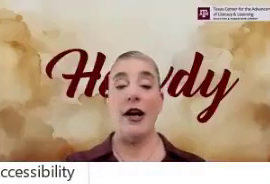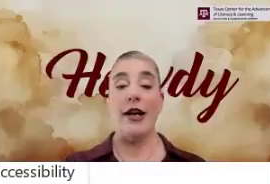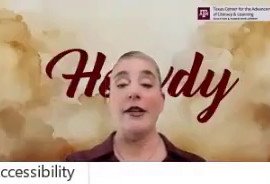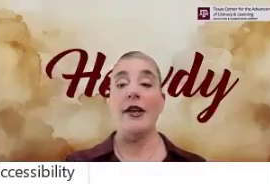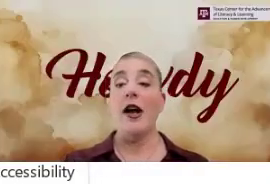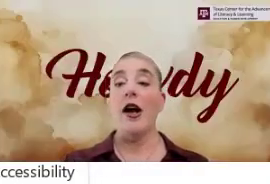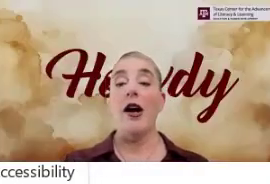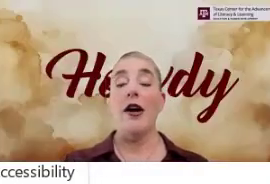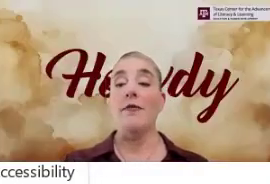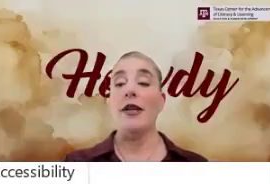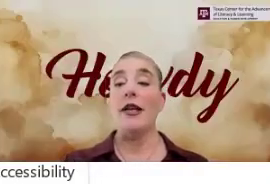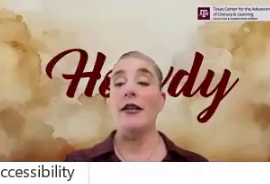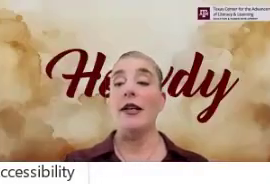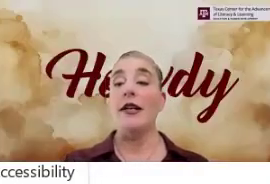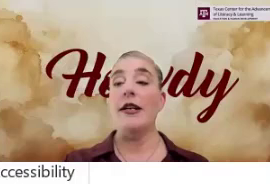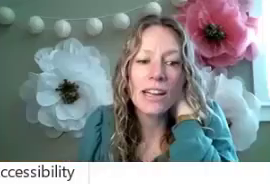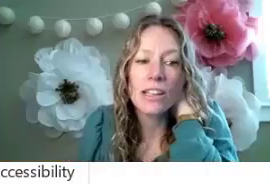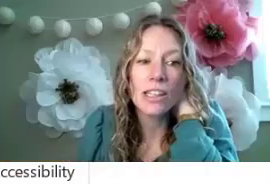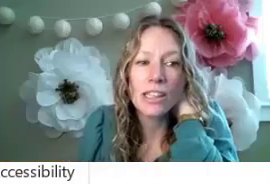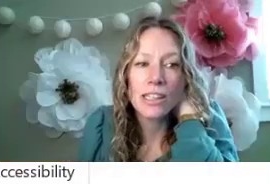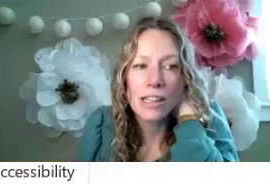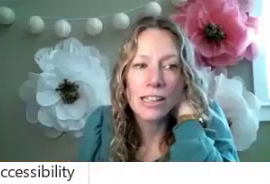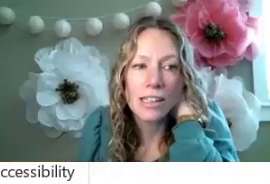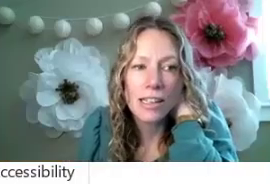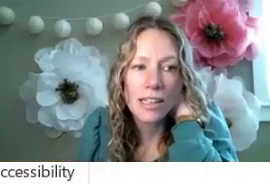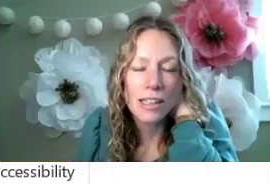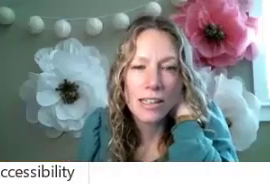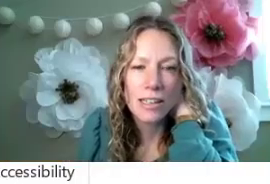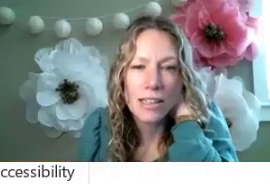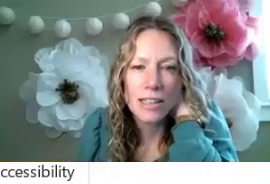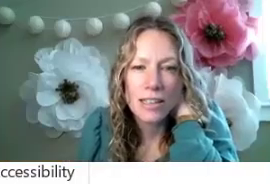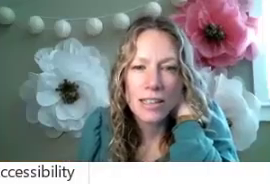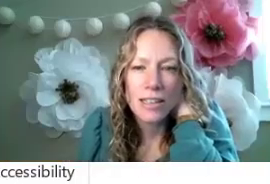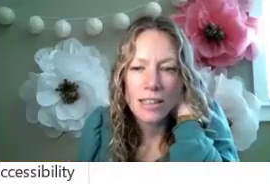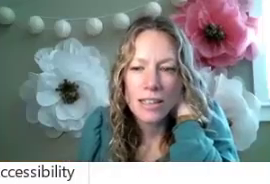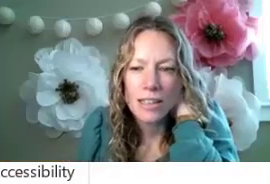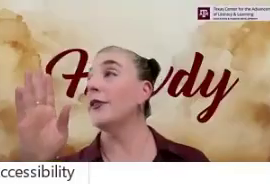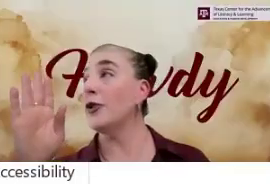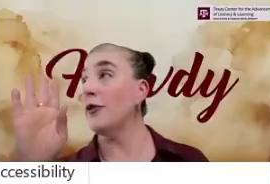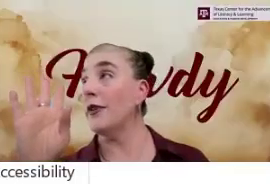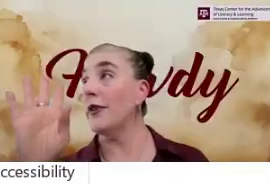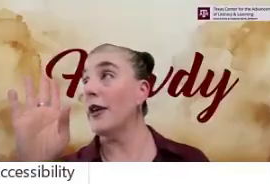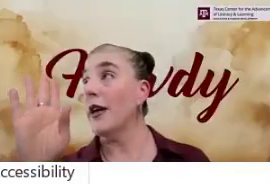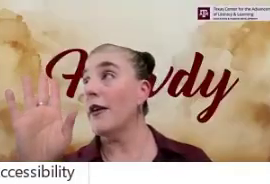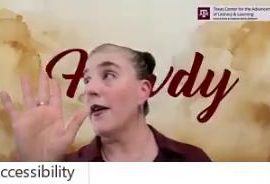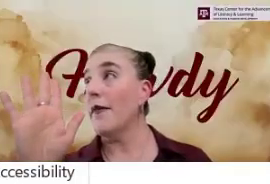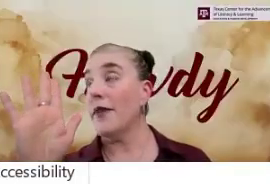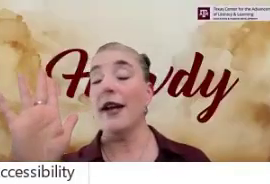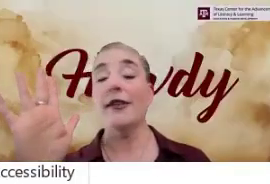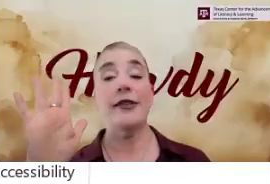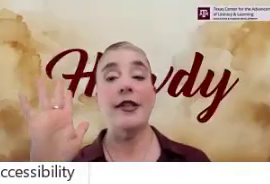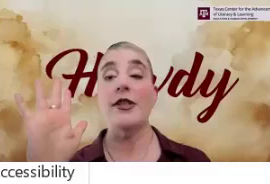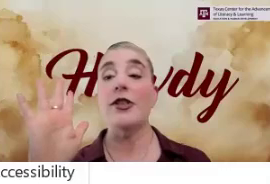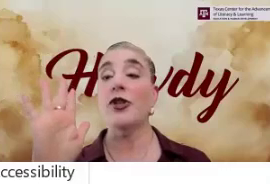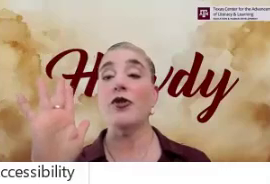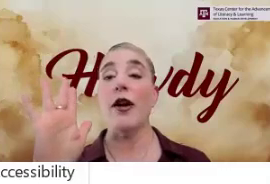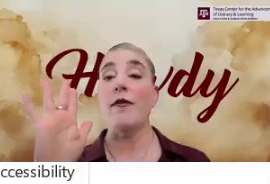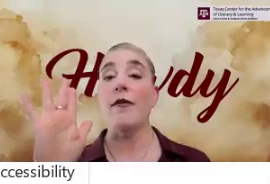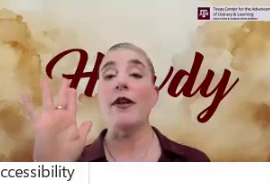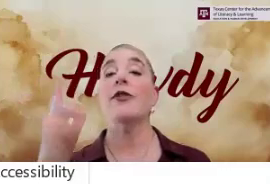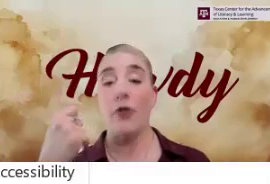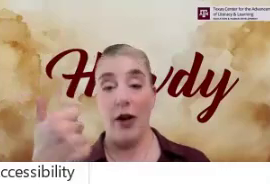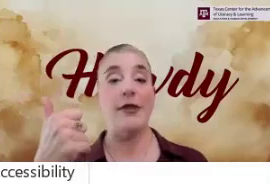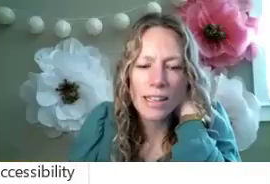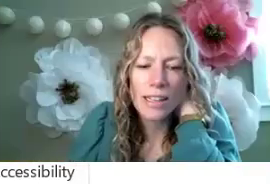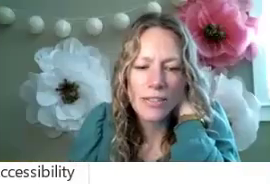on your guide. If it's on the guide, I'll look. I'll look. Yeah, it describes it yes, it I'll look.